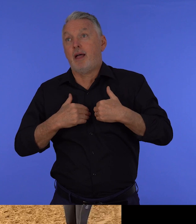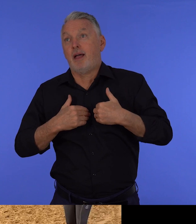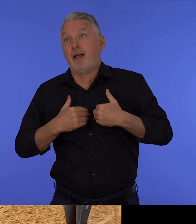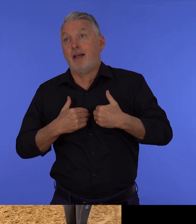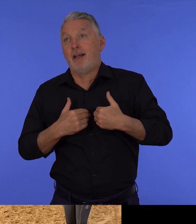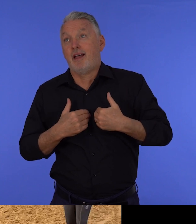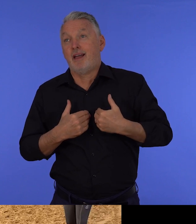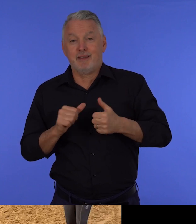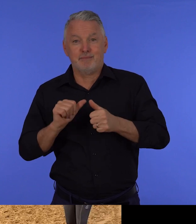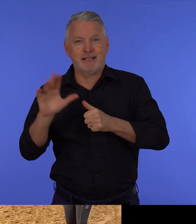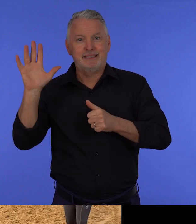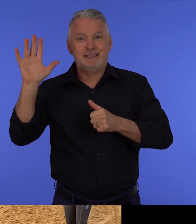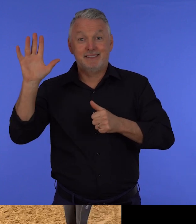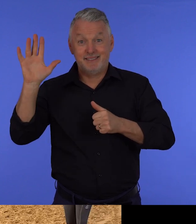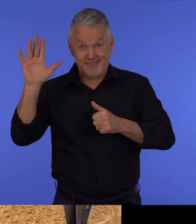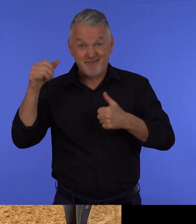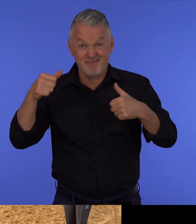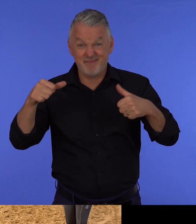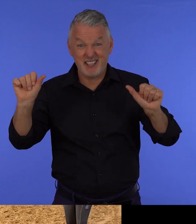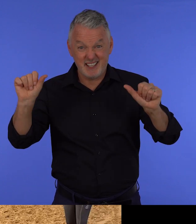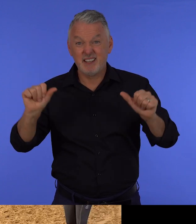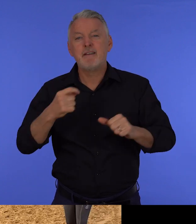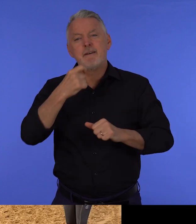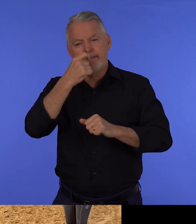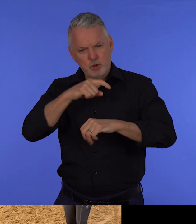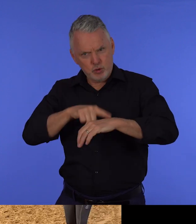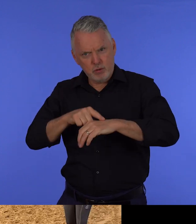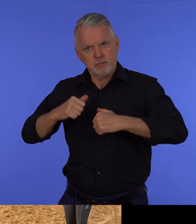in that photo, and fell in love.